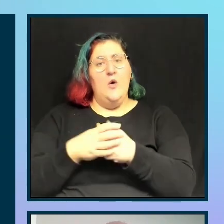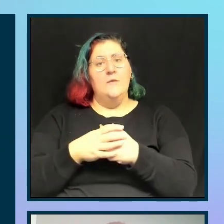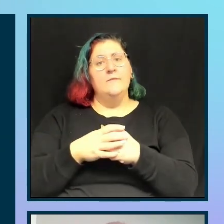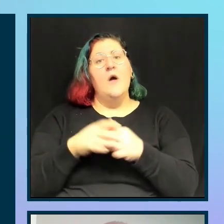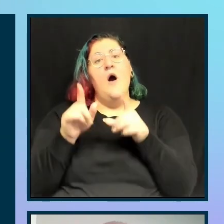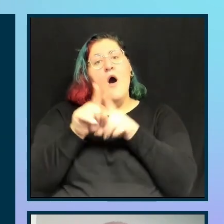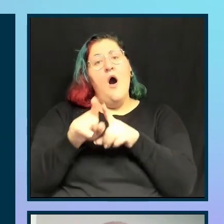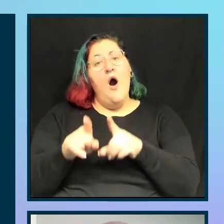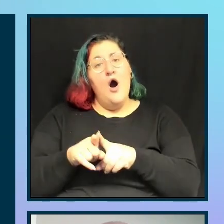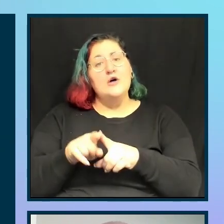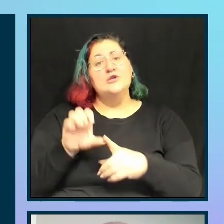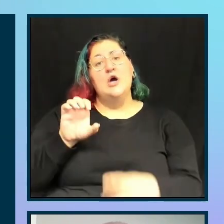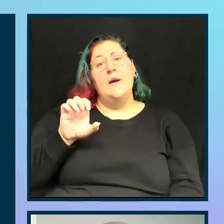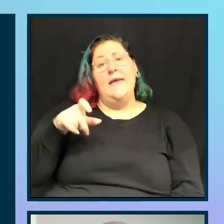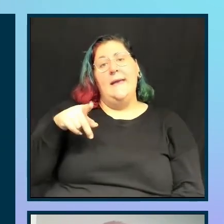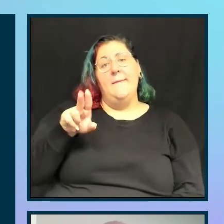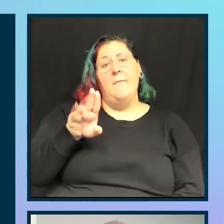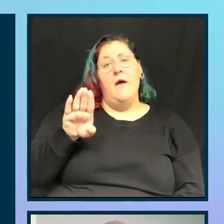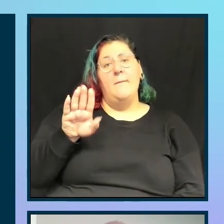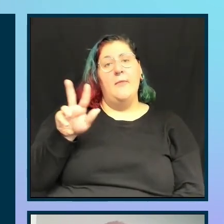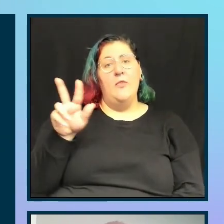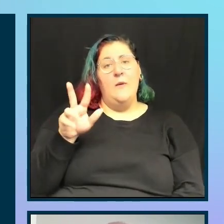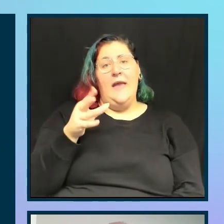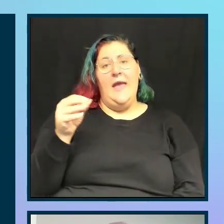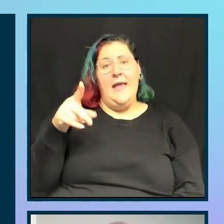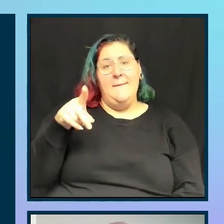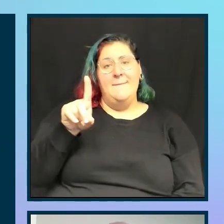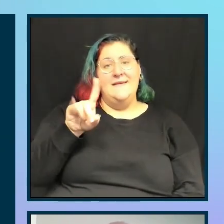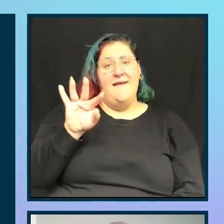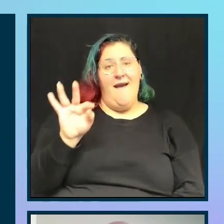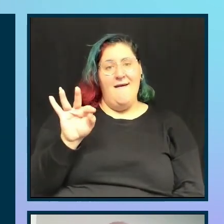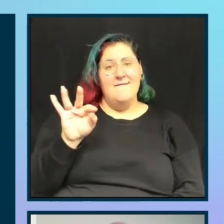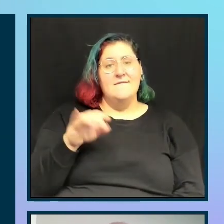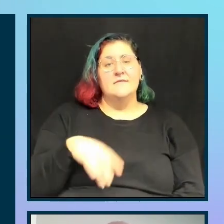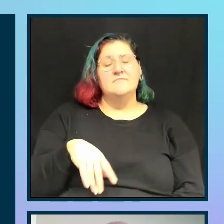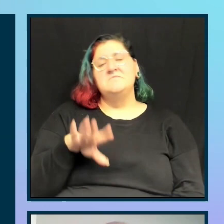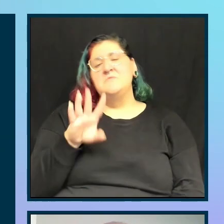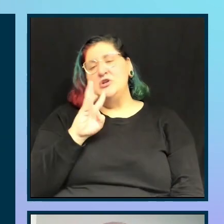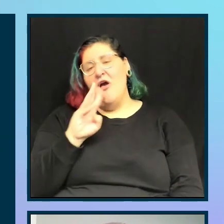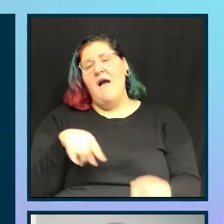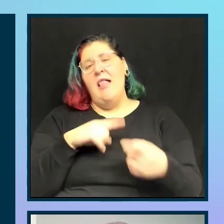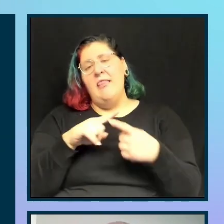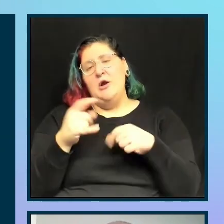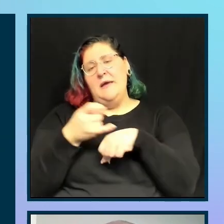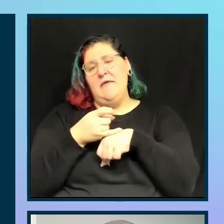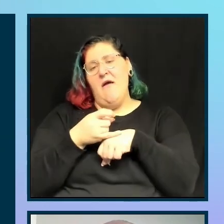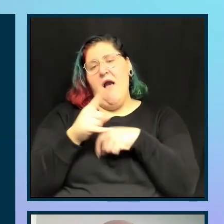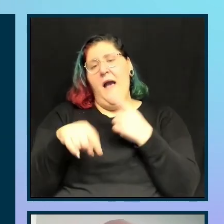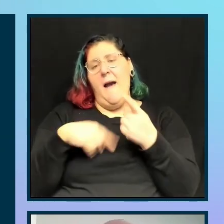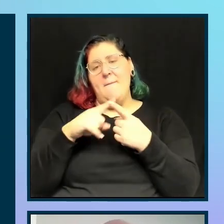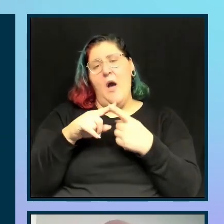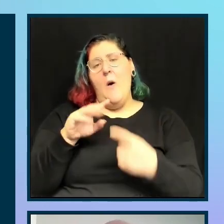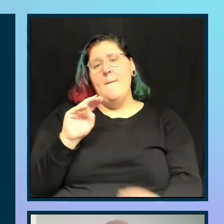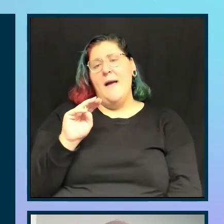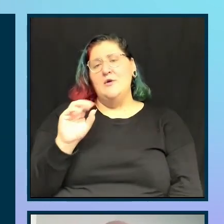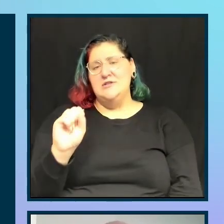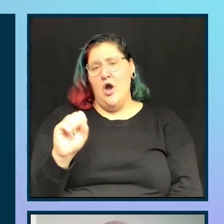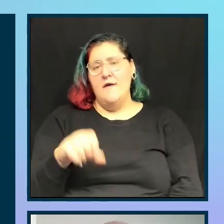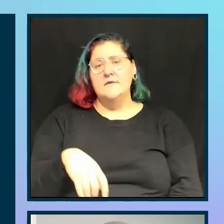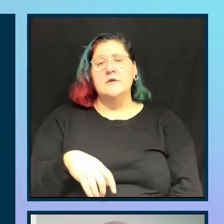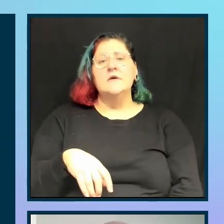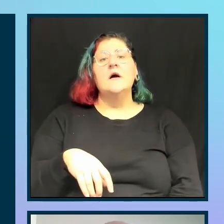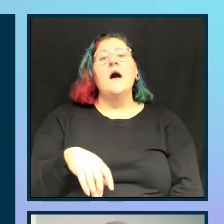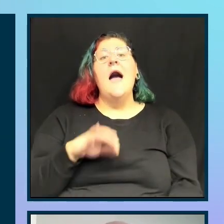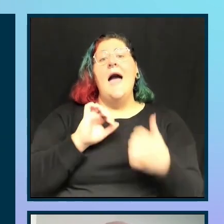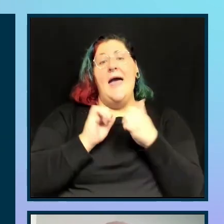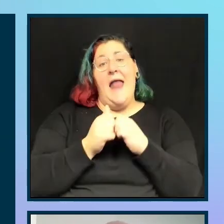PDF. I will touch on slightly about Microsoft Office products and the need to be able to understand the source that you're working